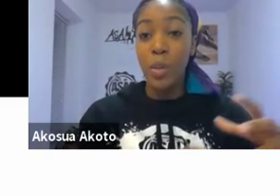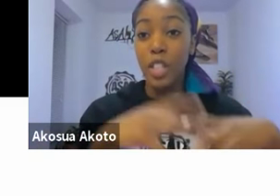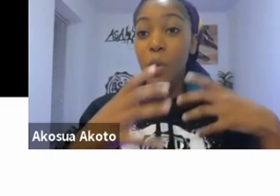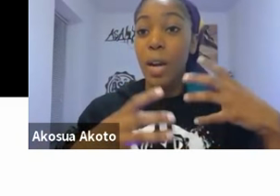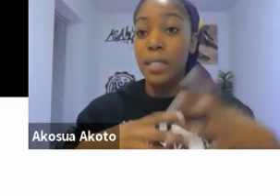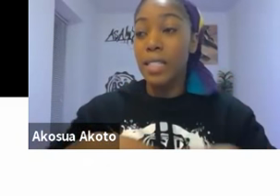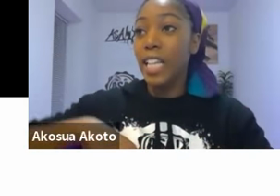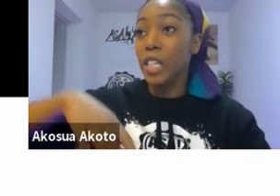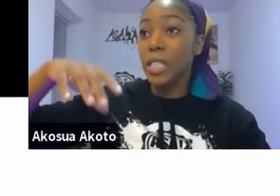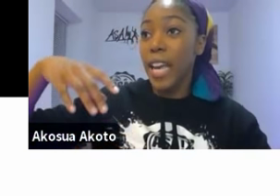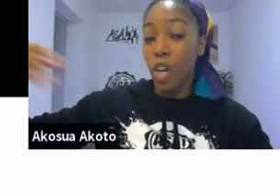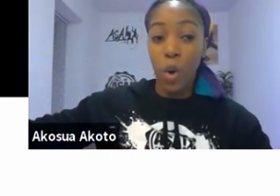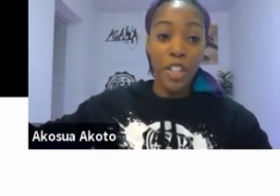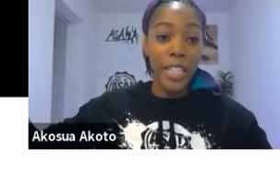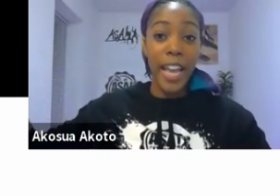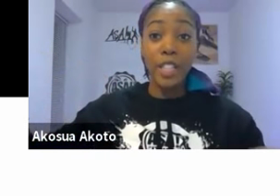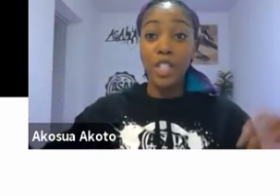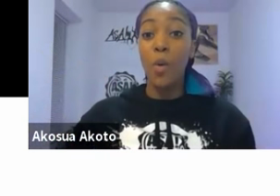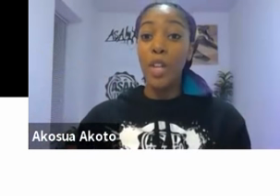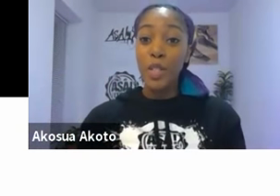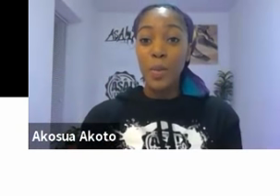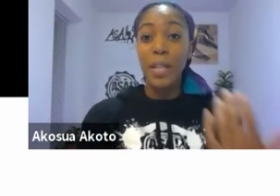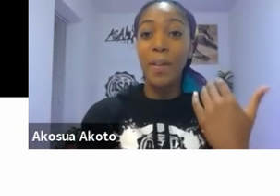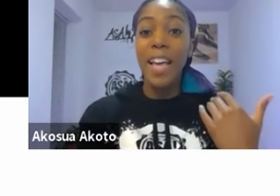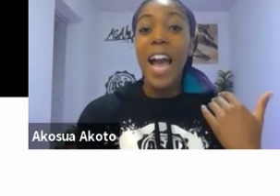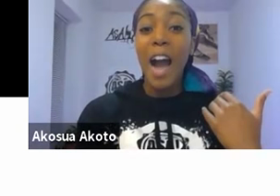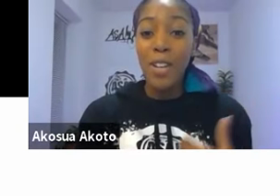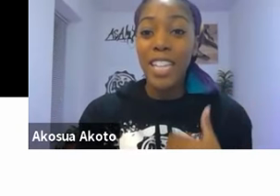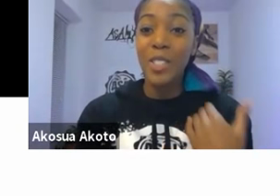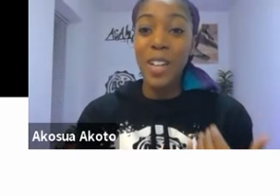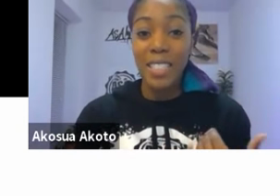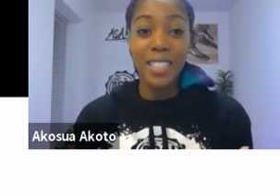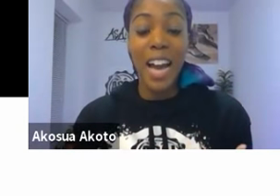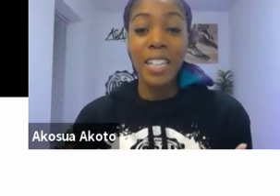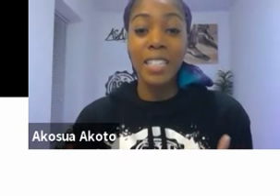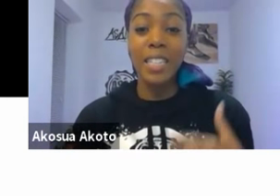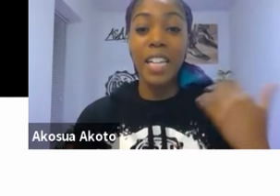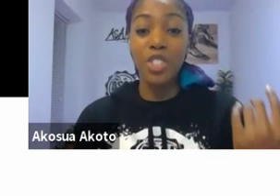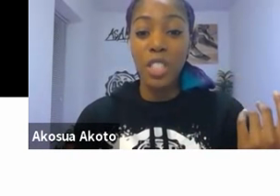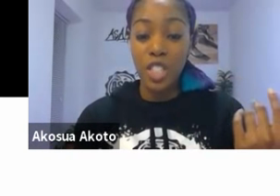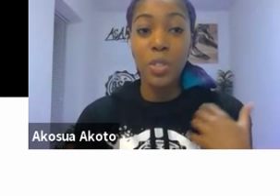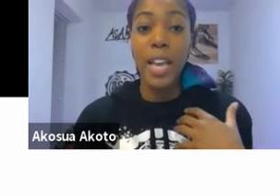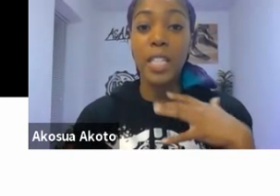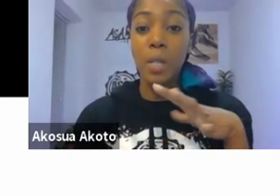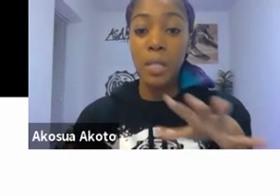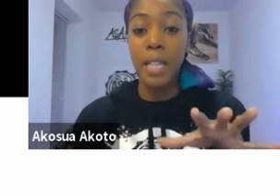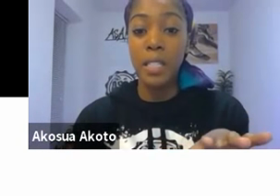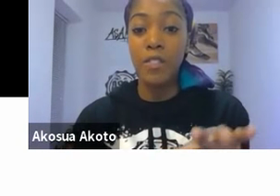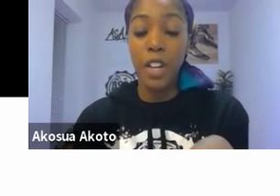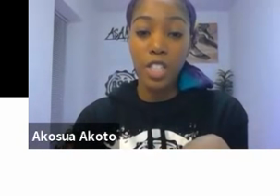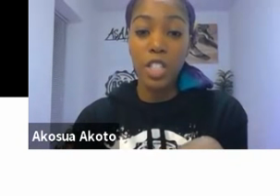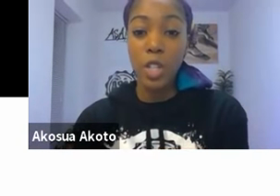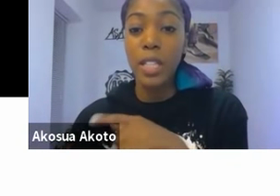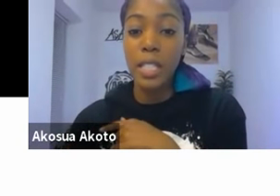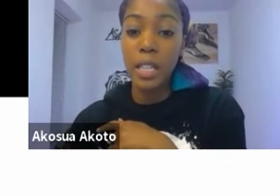they're doing the nuances that looks like a courting dance. So we just want to, I want to get you guys into the idea that traditional dance is based